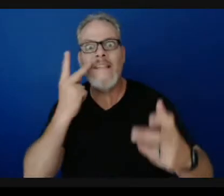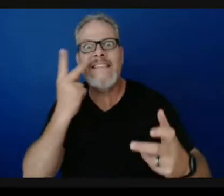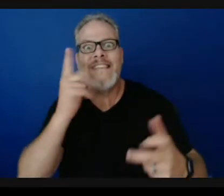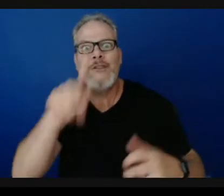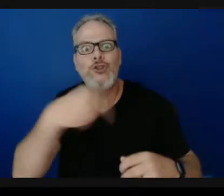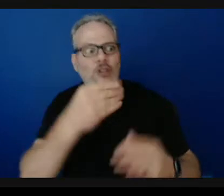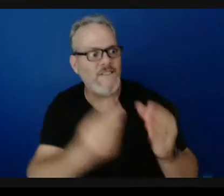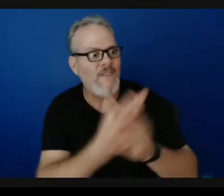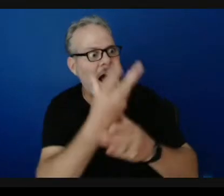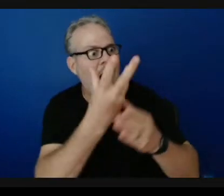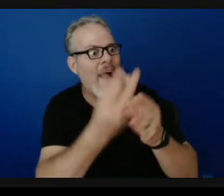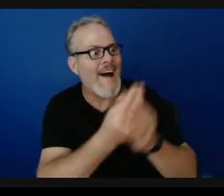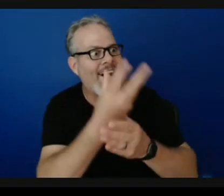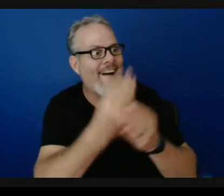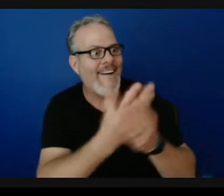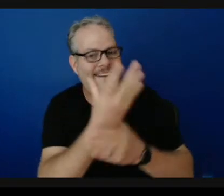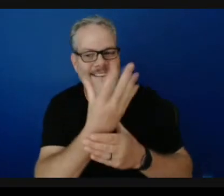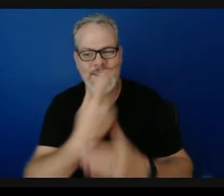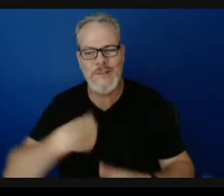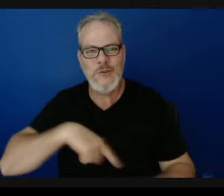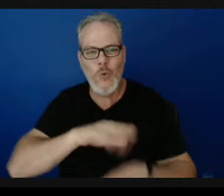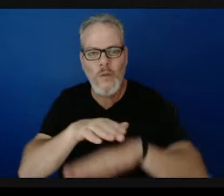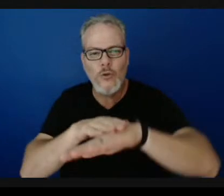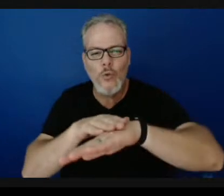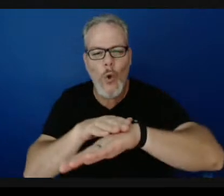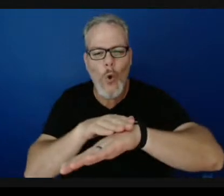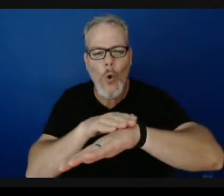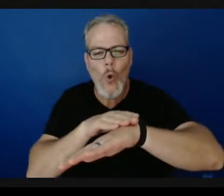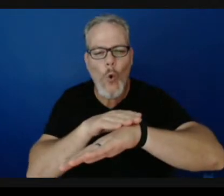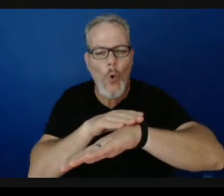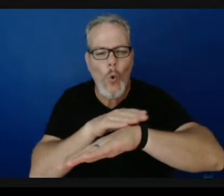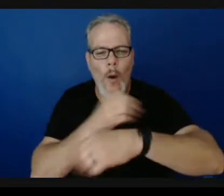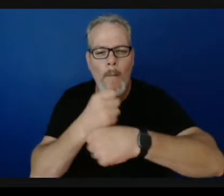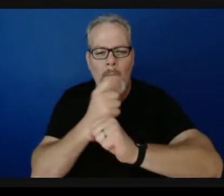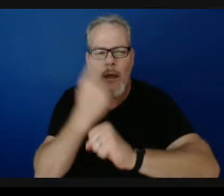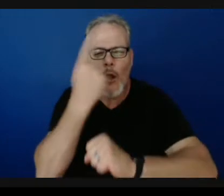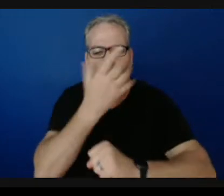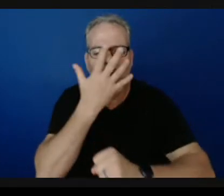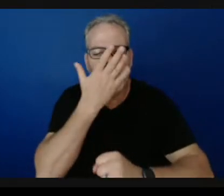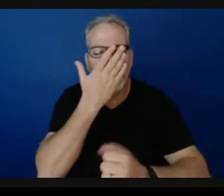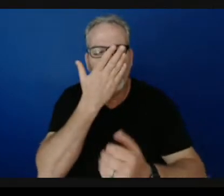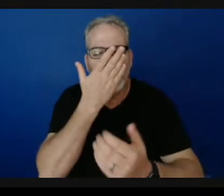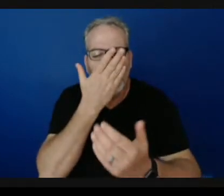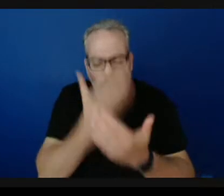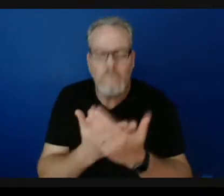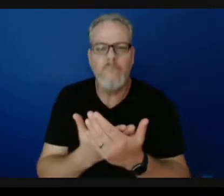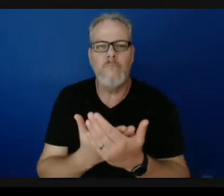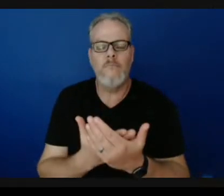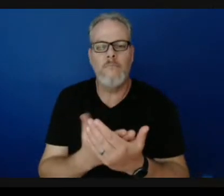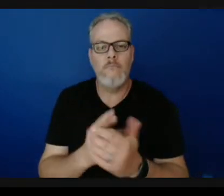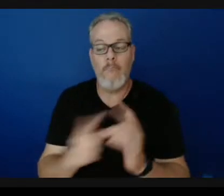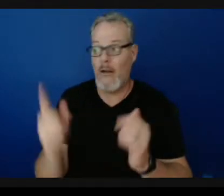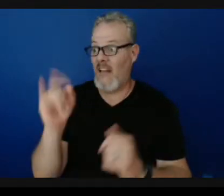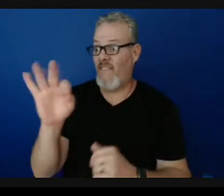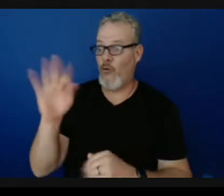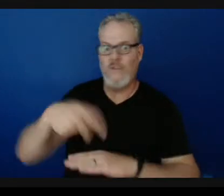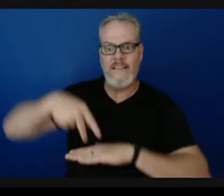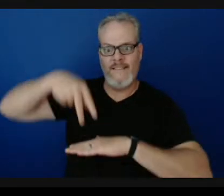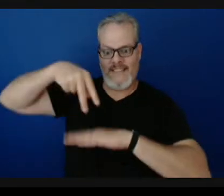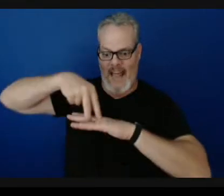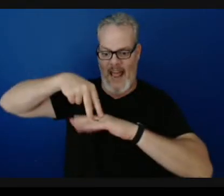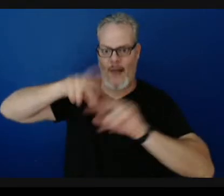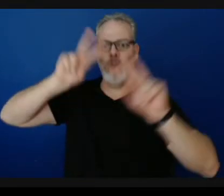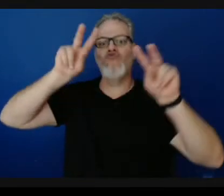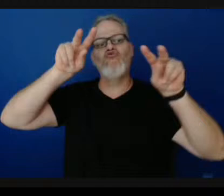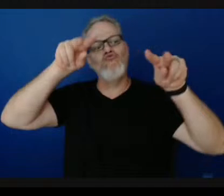and the lava, and we slow it down and make it look just amazing up there. But I'm telling you, when you're standing up there, especially over at this